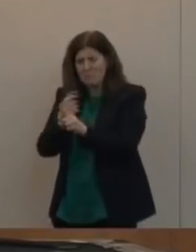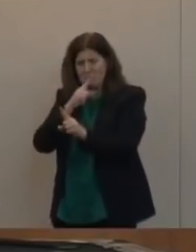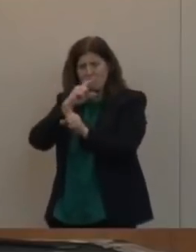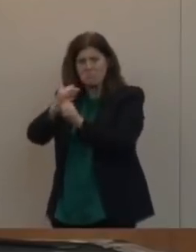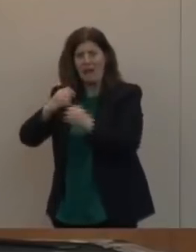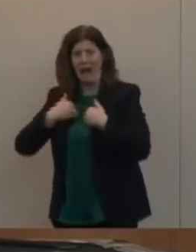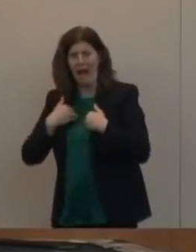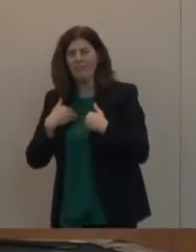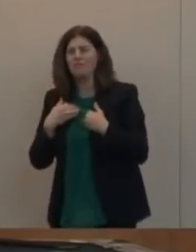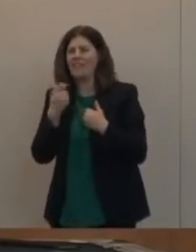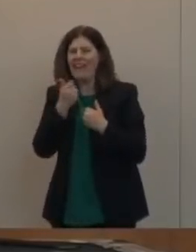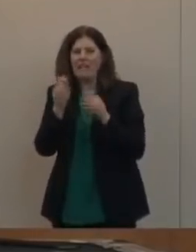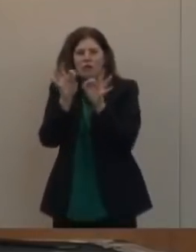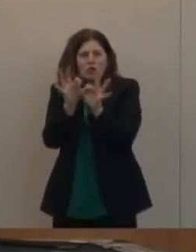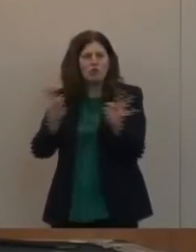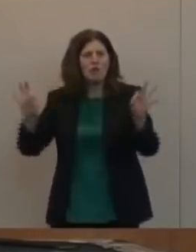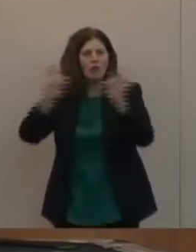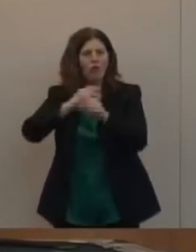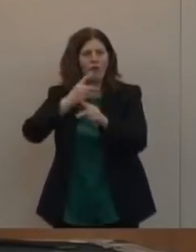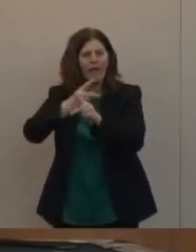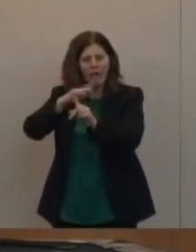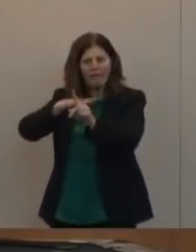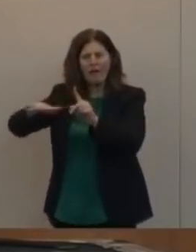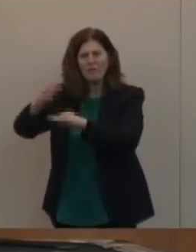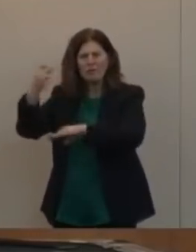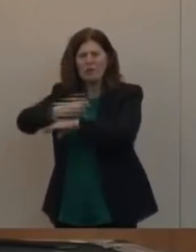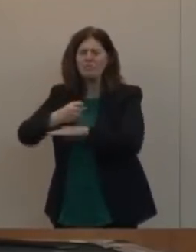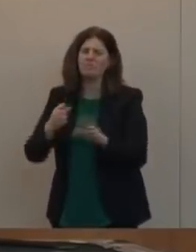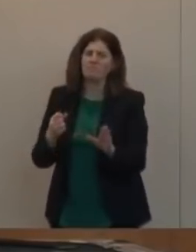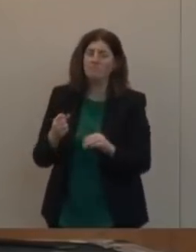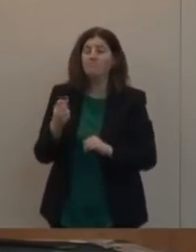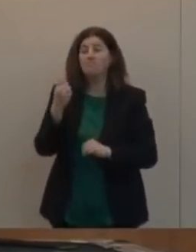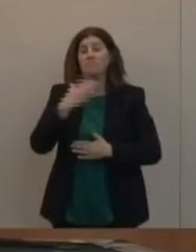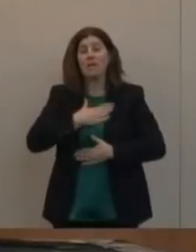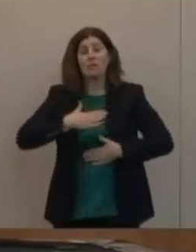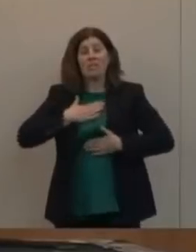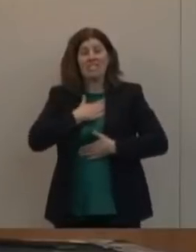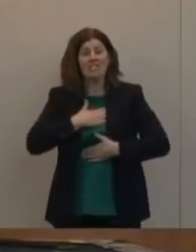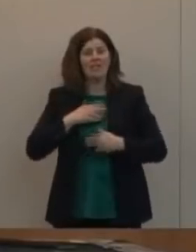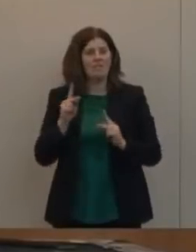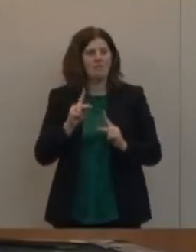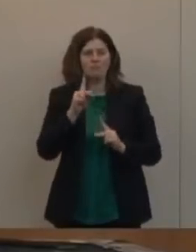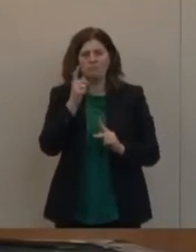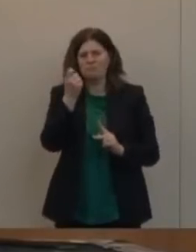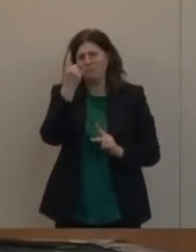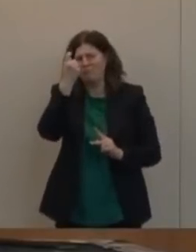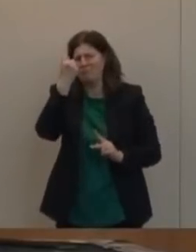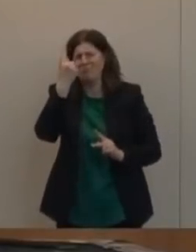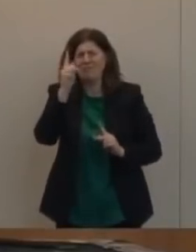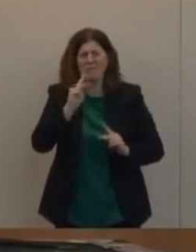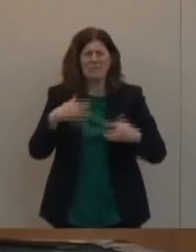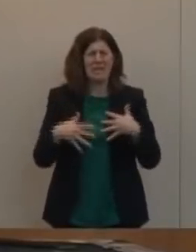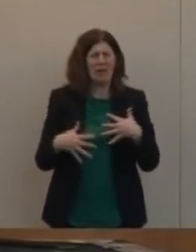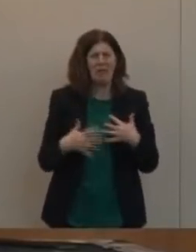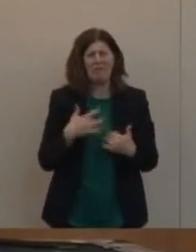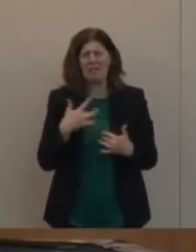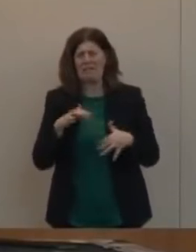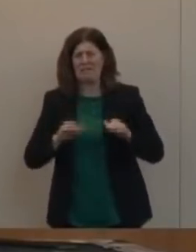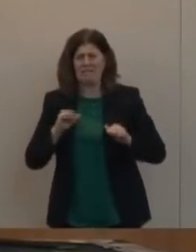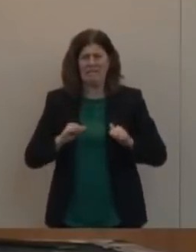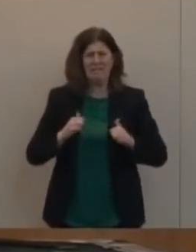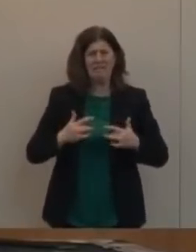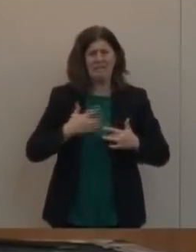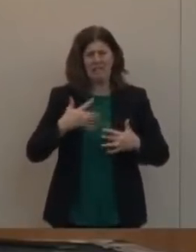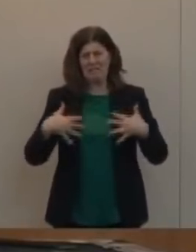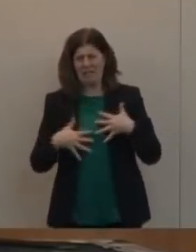critical care environments. And I can appreciate that people are scared, and having